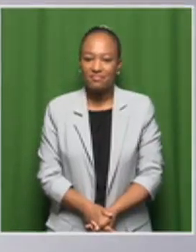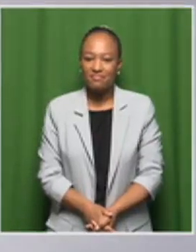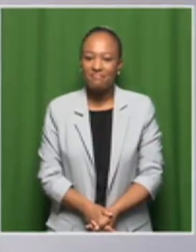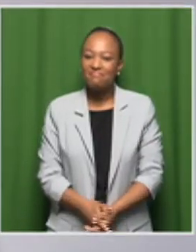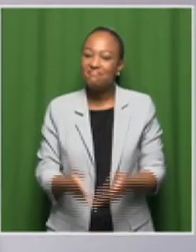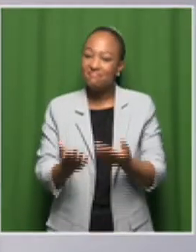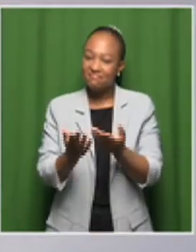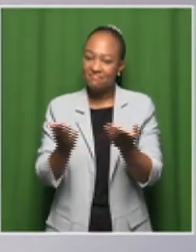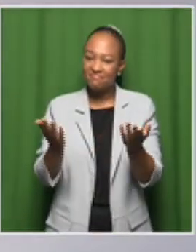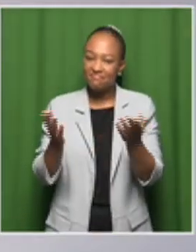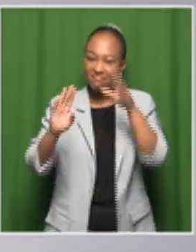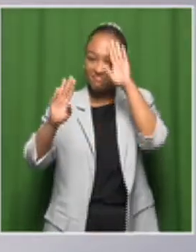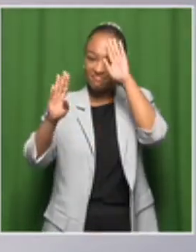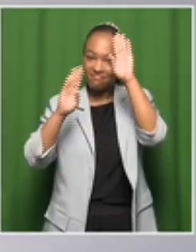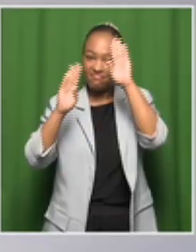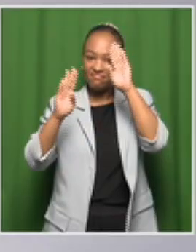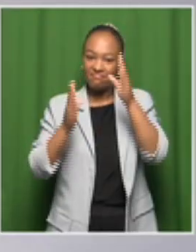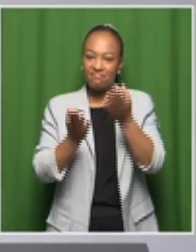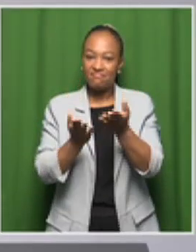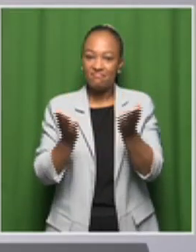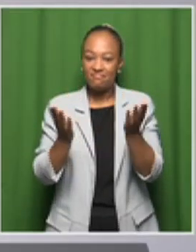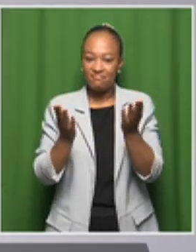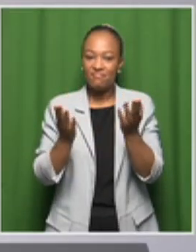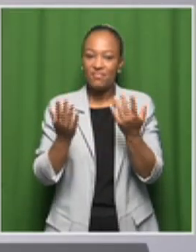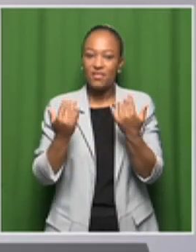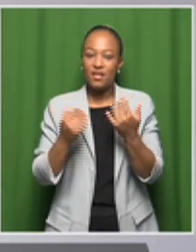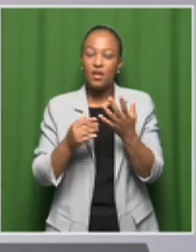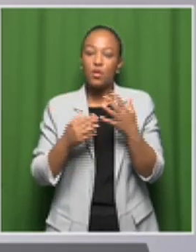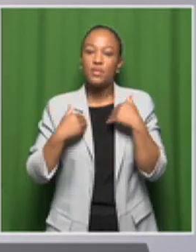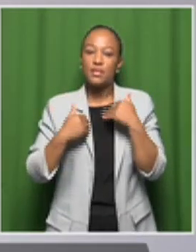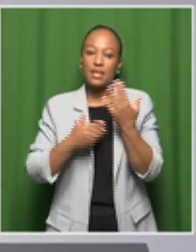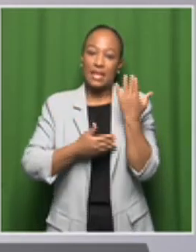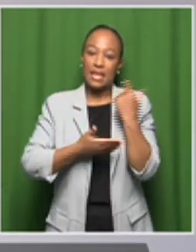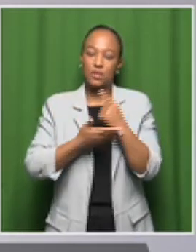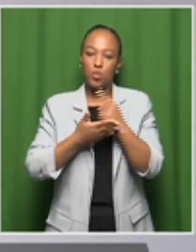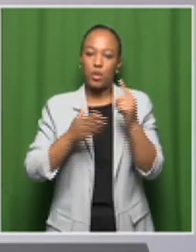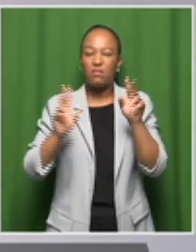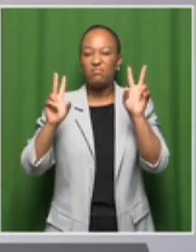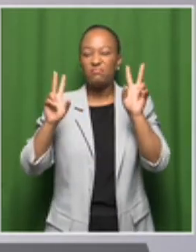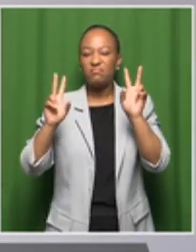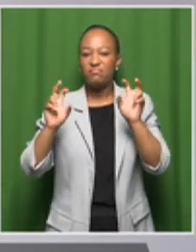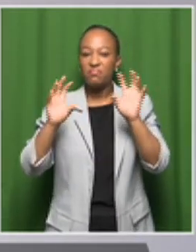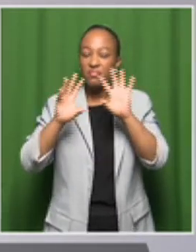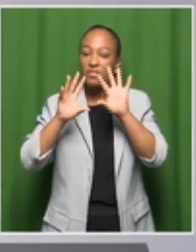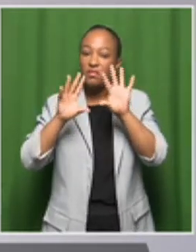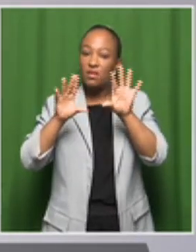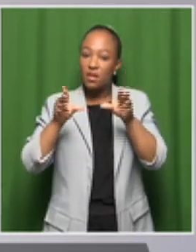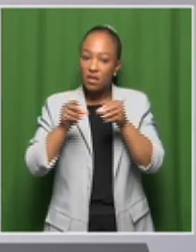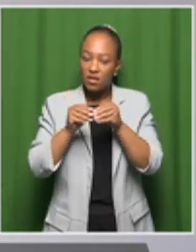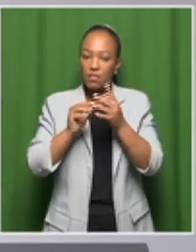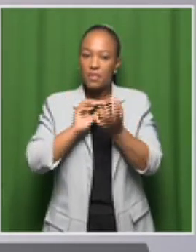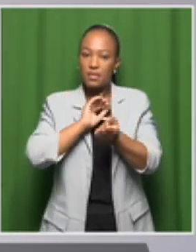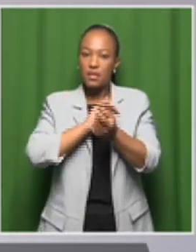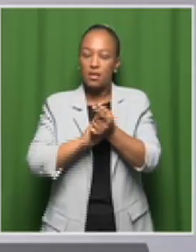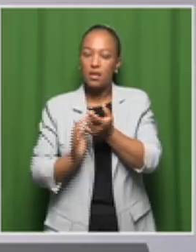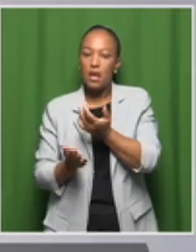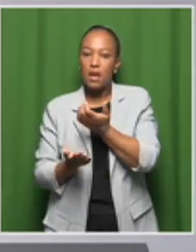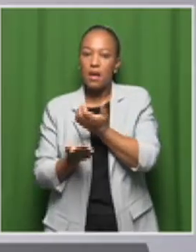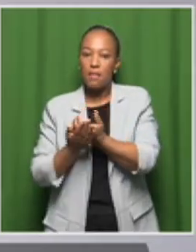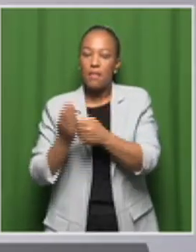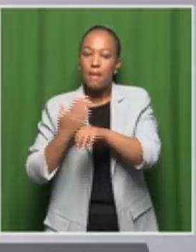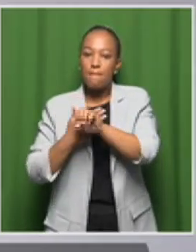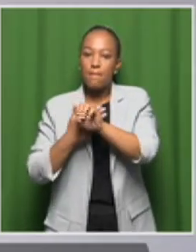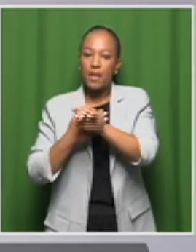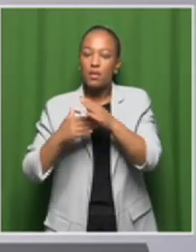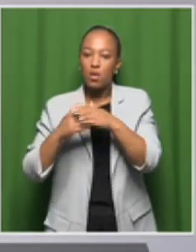Good morning. This is Bottom Line, a feature that started last week that brings you all you need to know about markets and online trading.